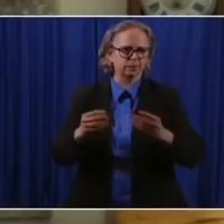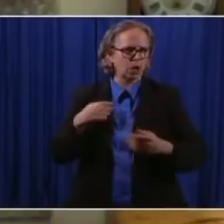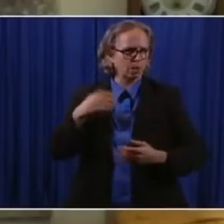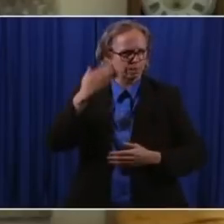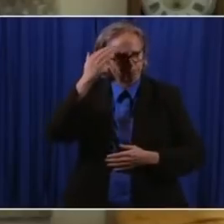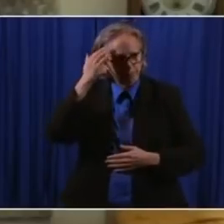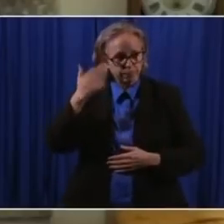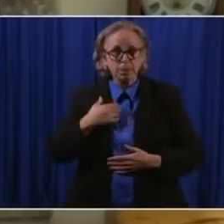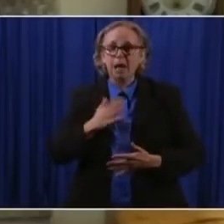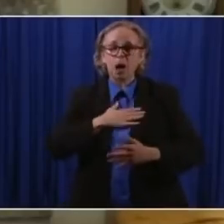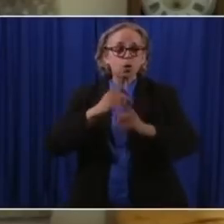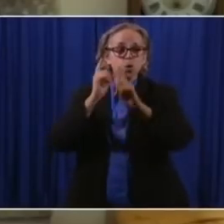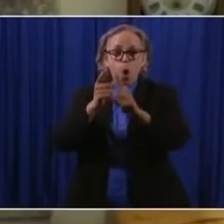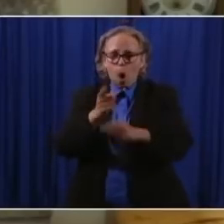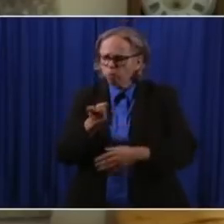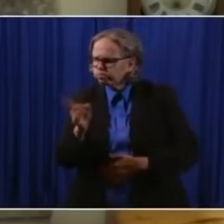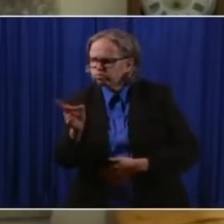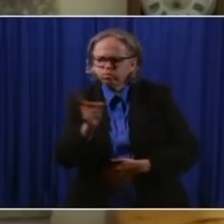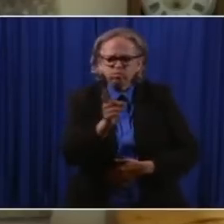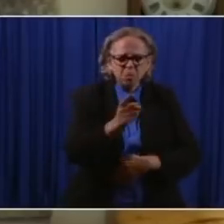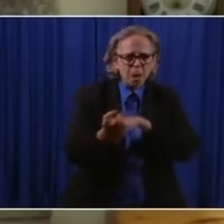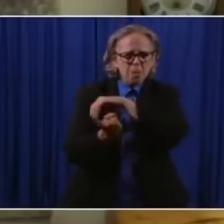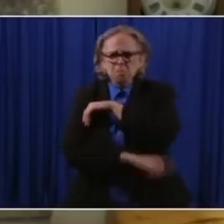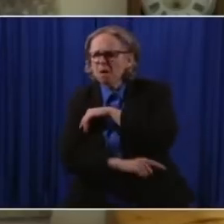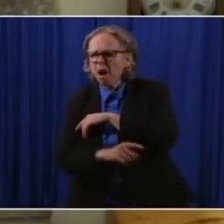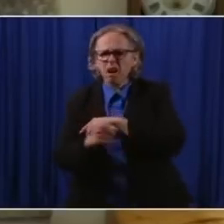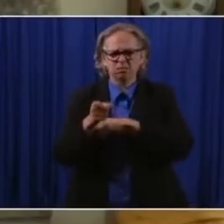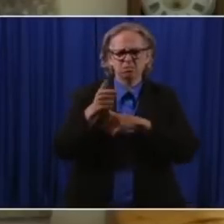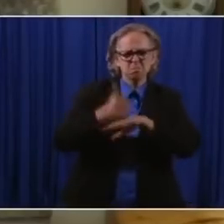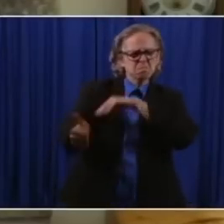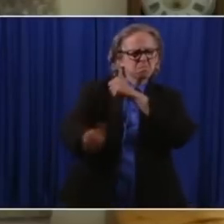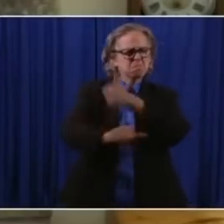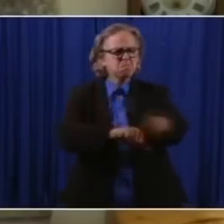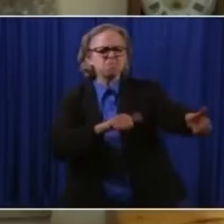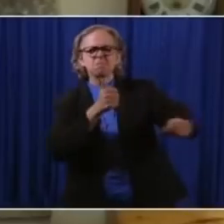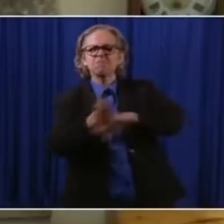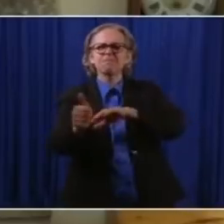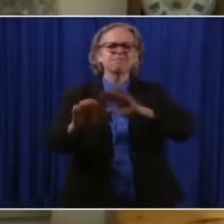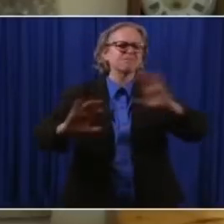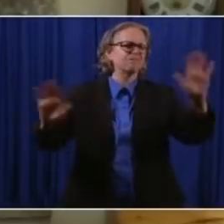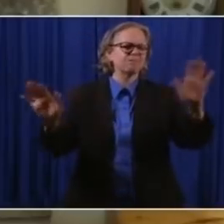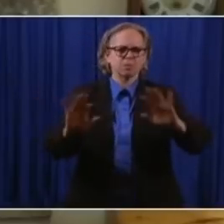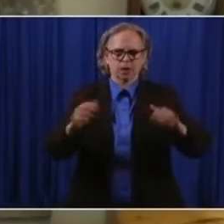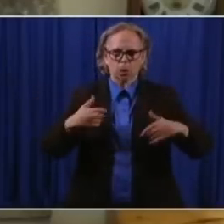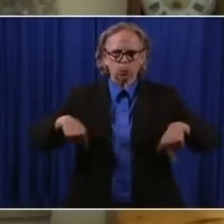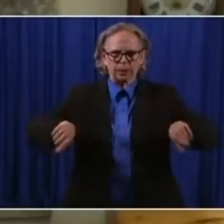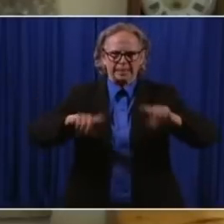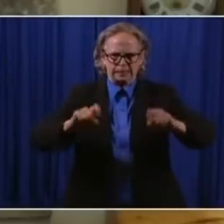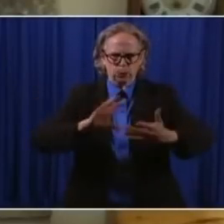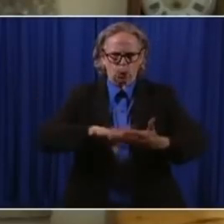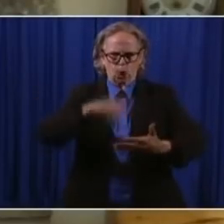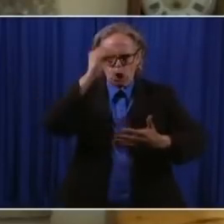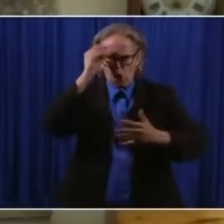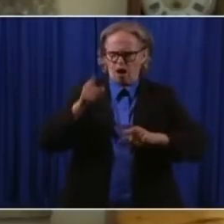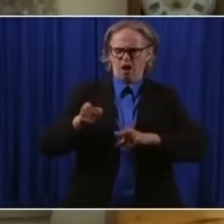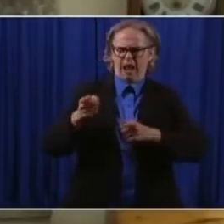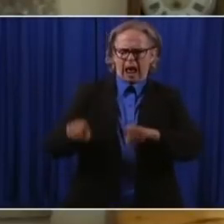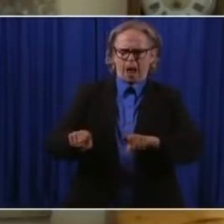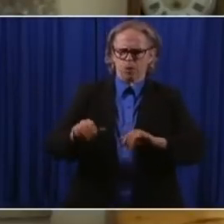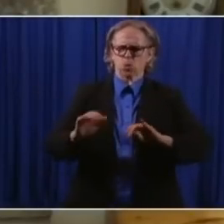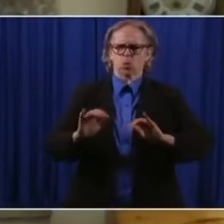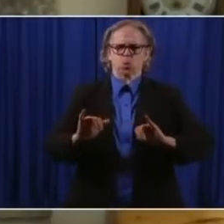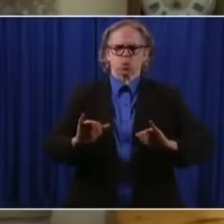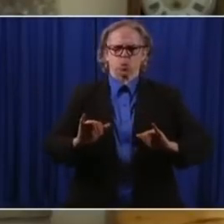be critical of anyone, but just to kind of is illustrative of how we're seeing spread now in